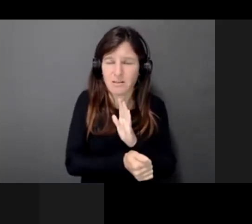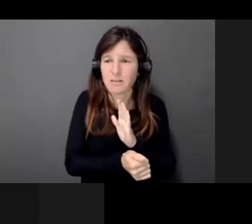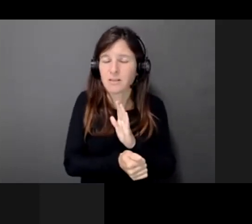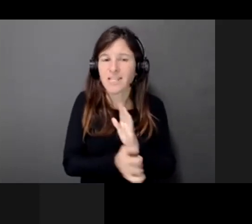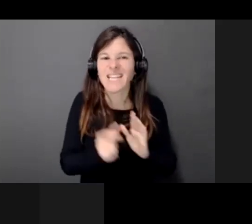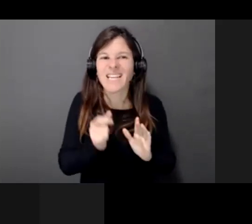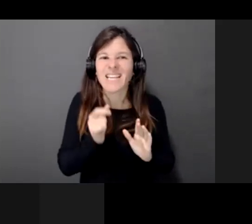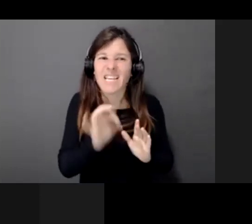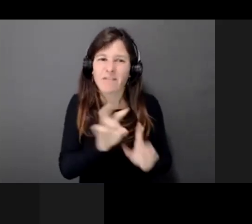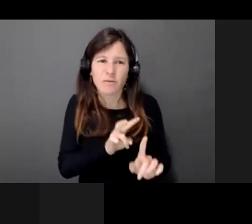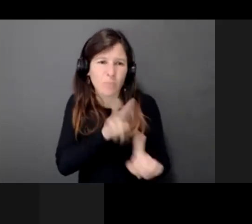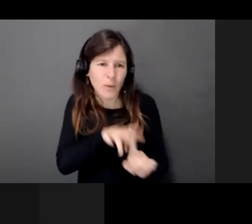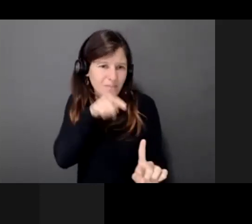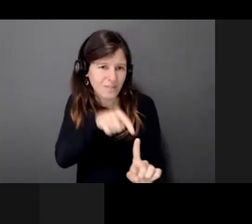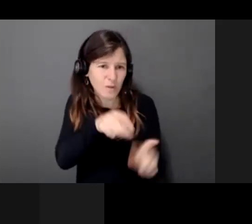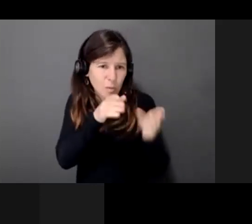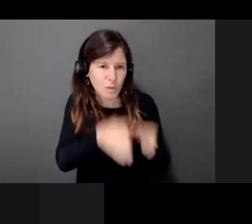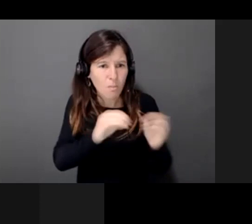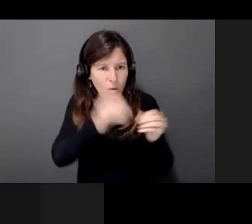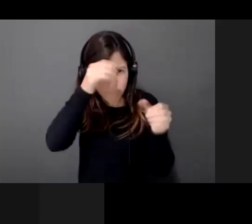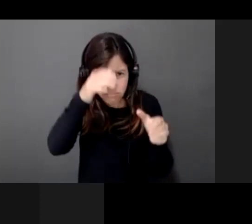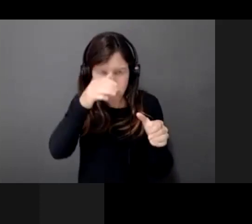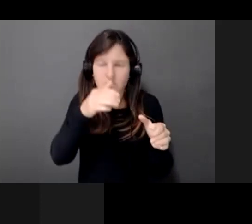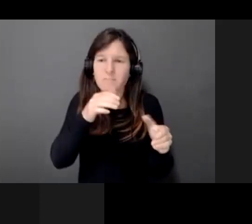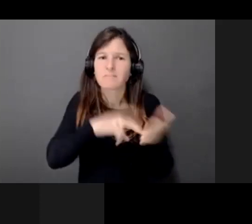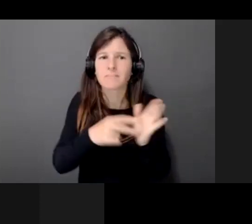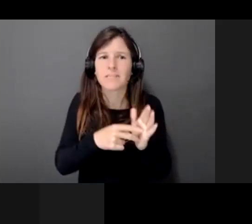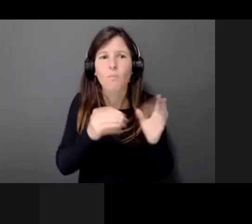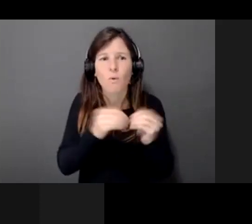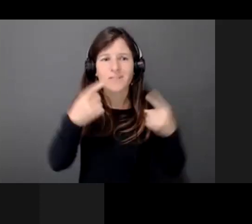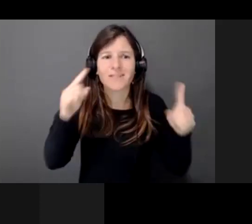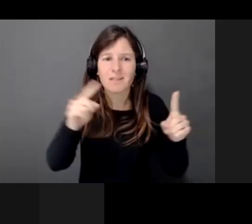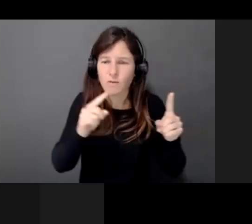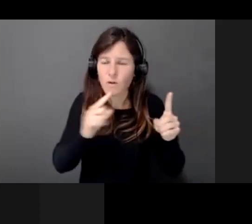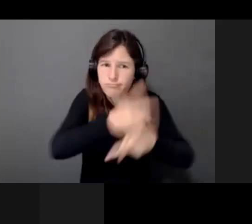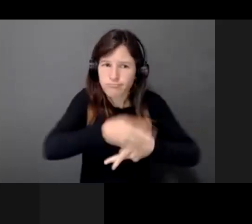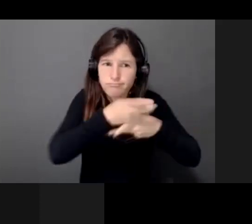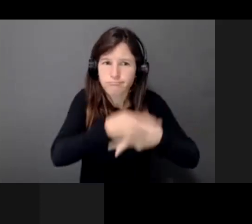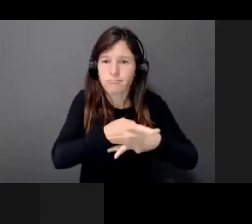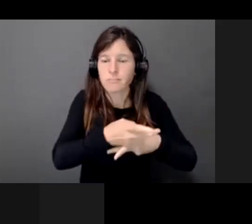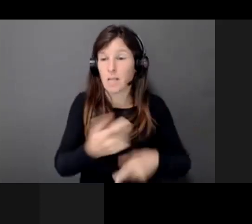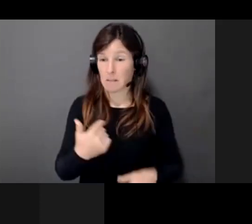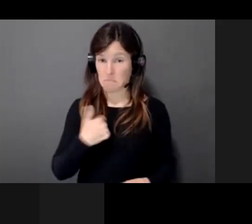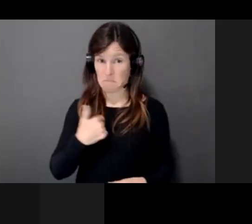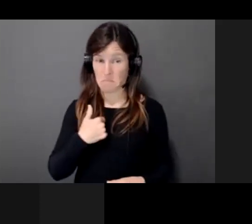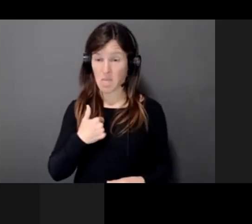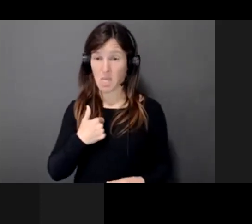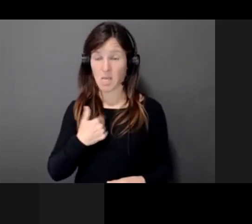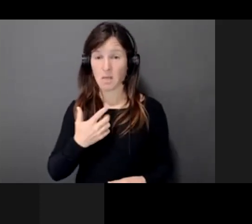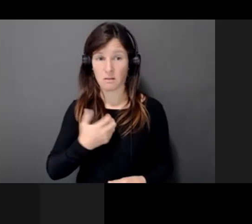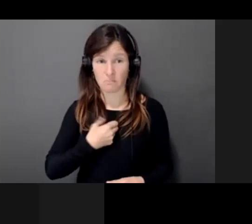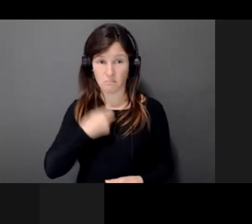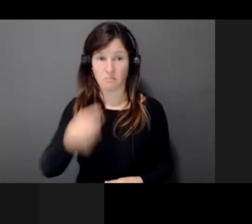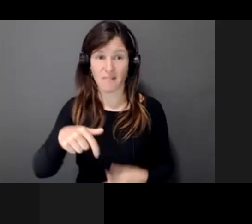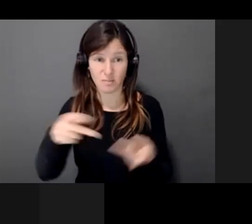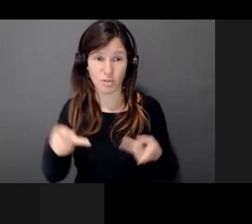result. Listen, I'm here because I'm interested in this area, not because I was told to be here. I had to fight actually to be on this panel. I had to do a lot of